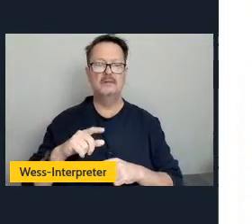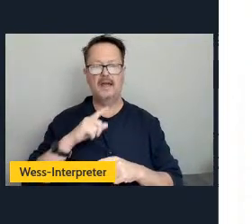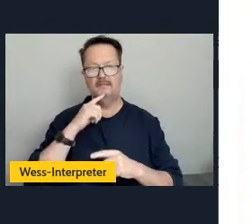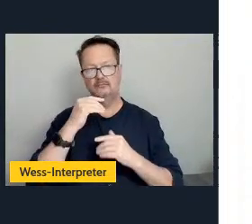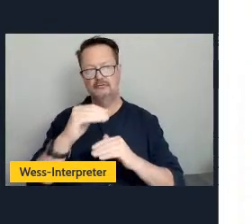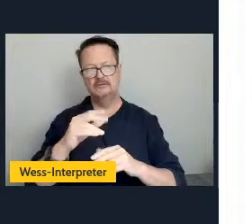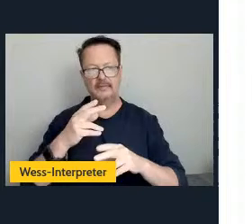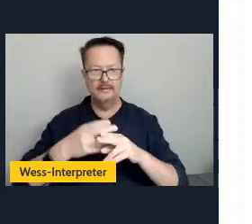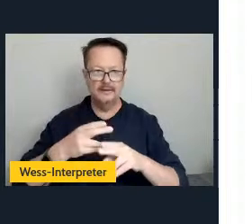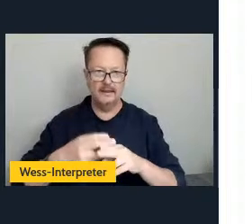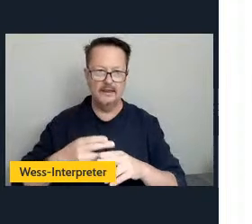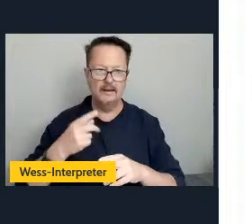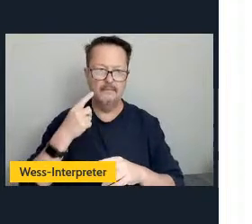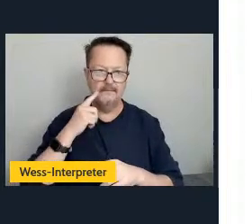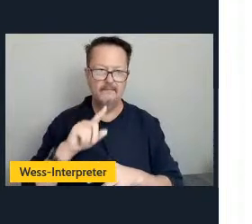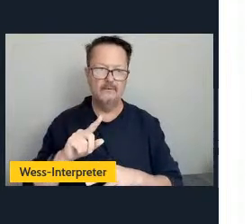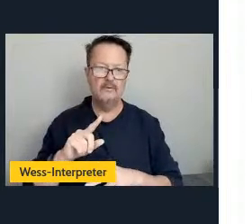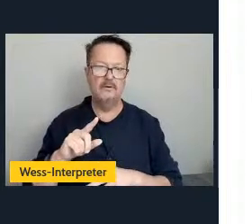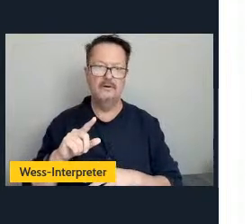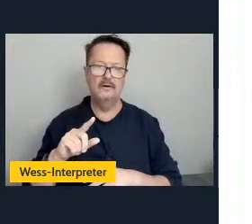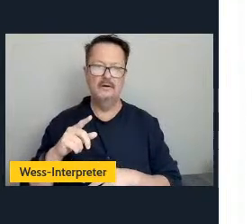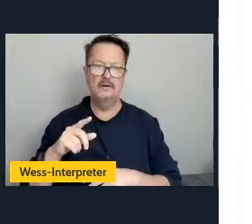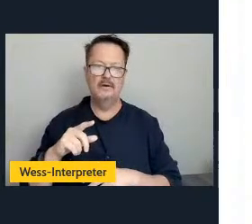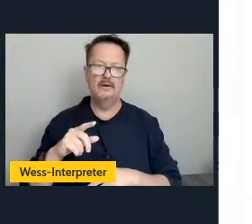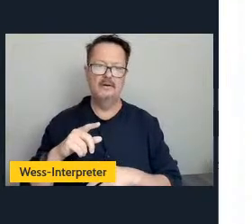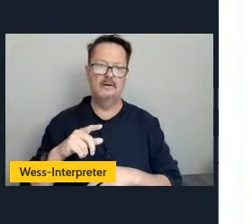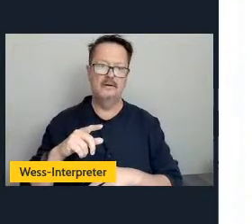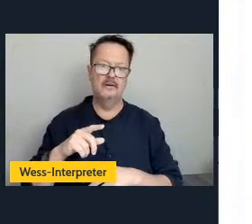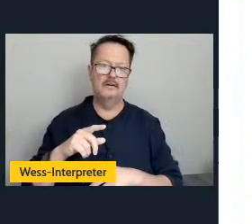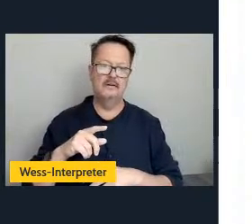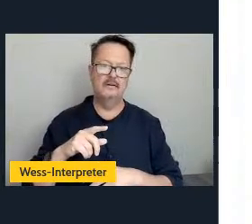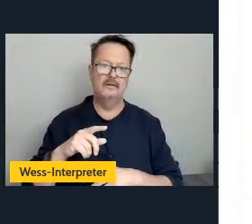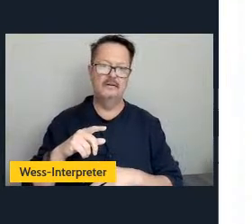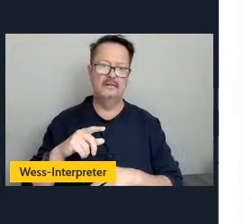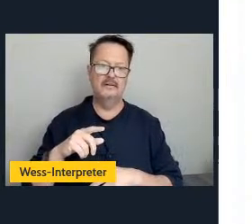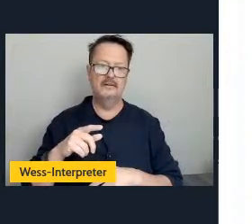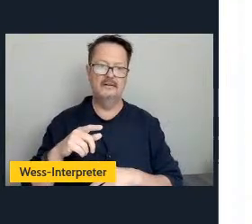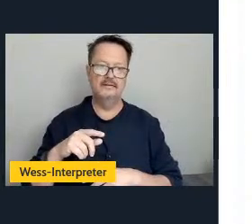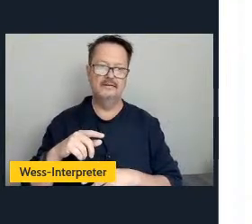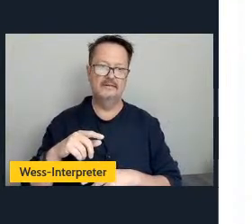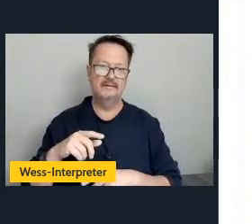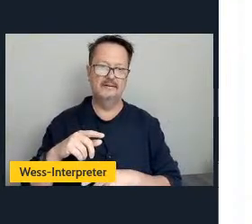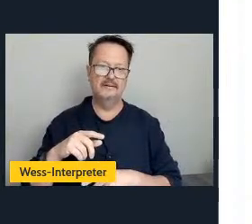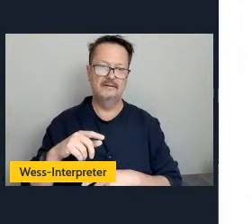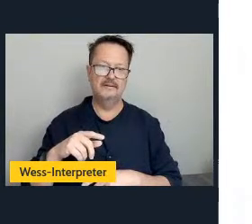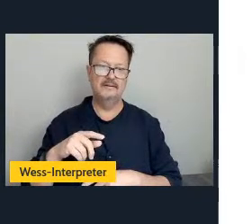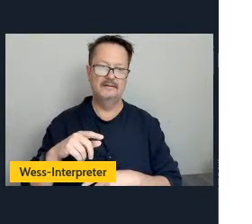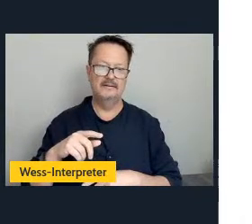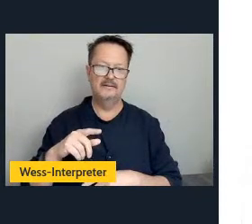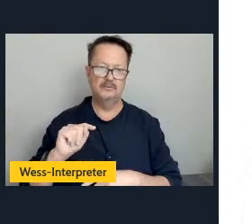GitHub packages, so we take care of that as well in this configuration.